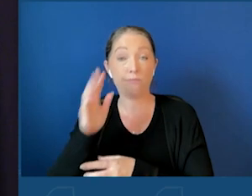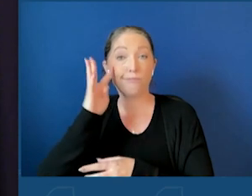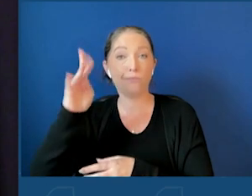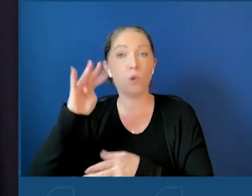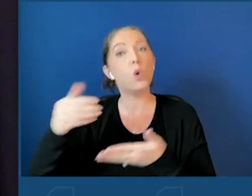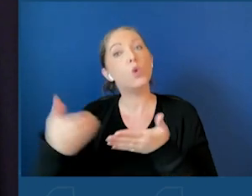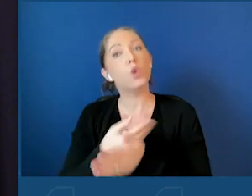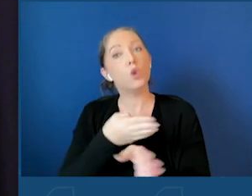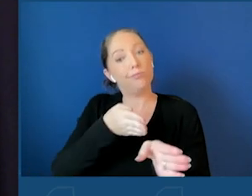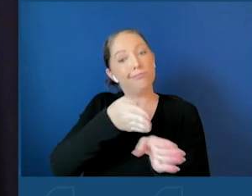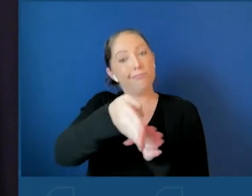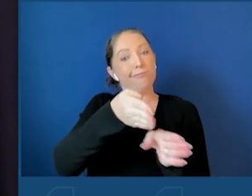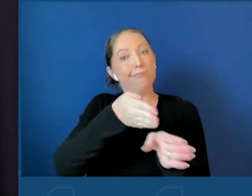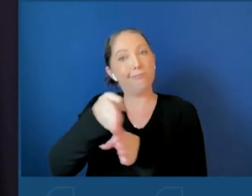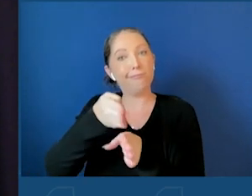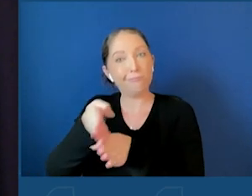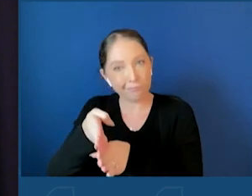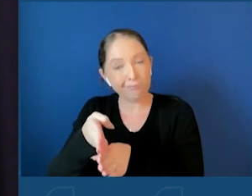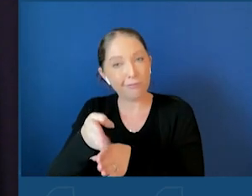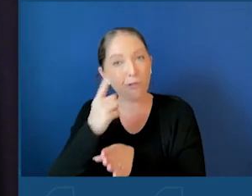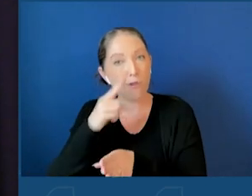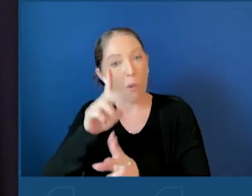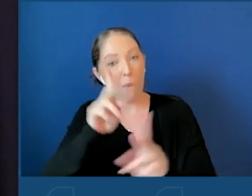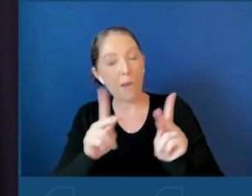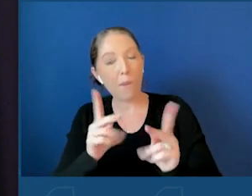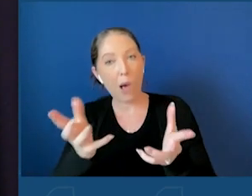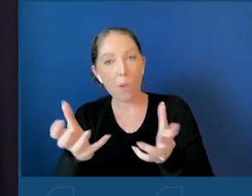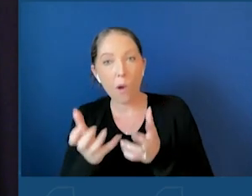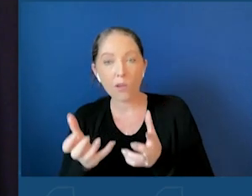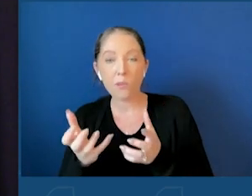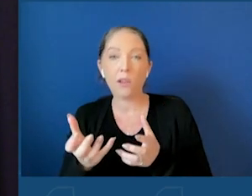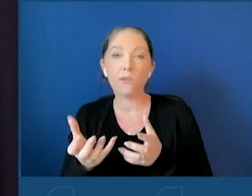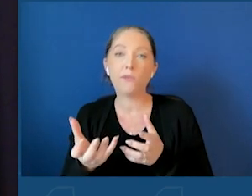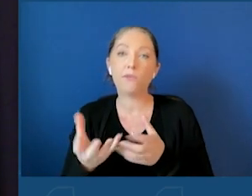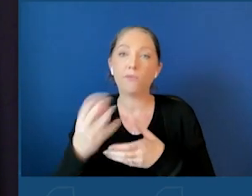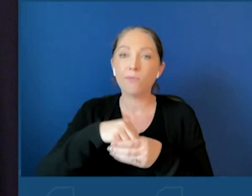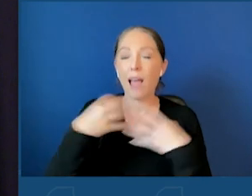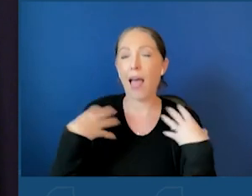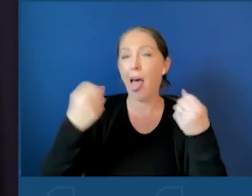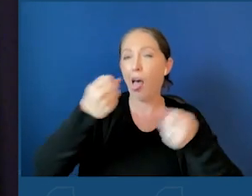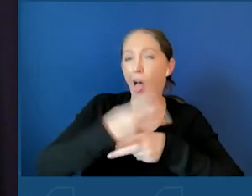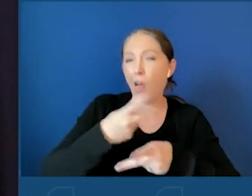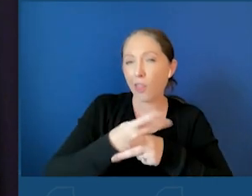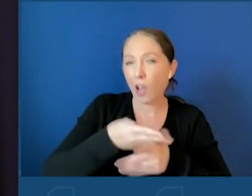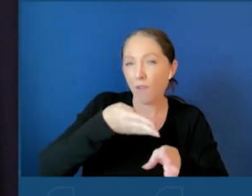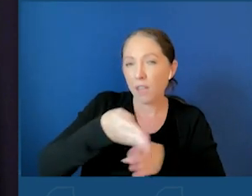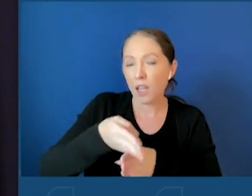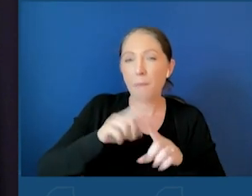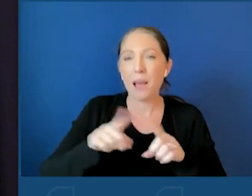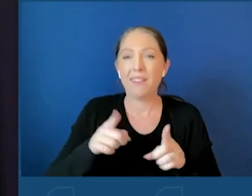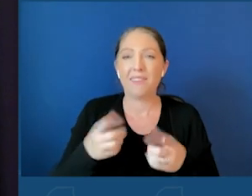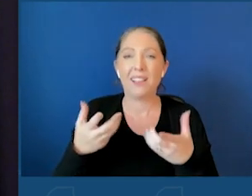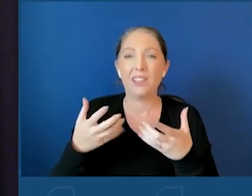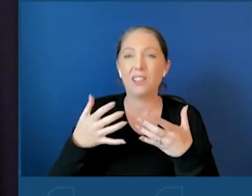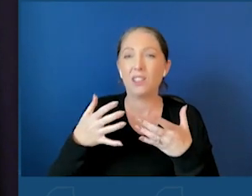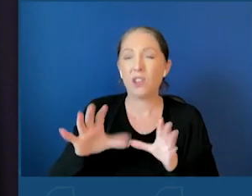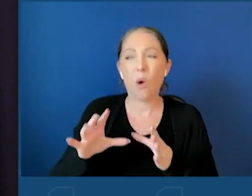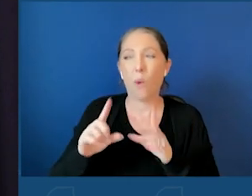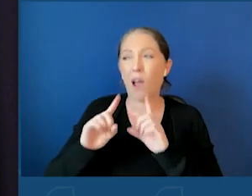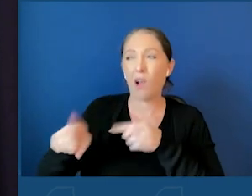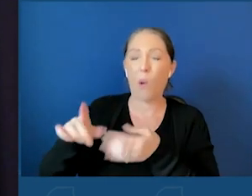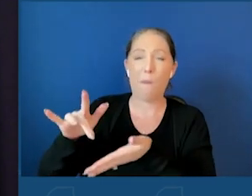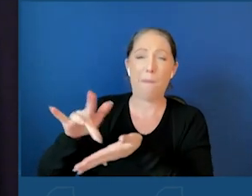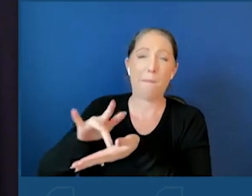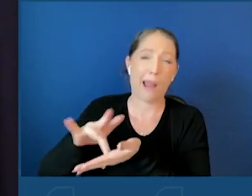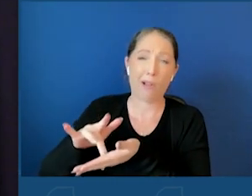for individuals that do want to be in that, in a sense, healthcare field, but don't have that desire to want to follow the medical pathway. So